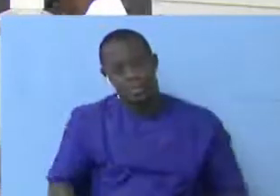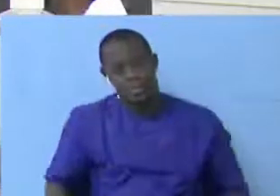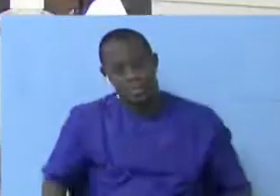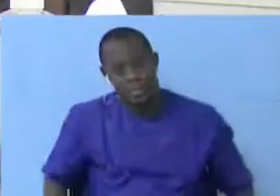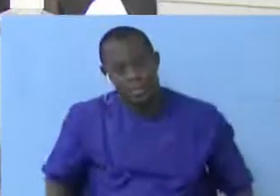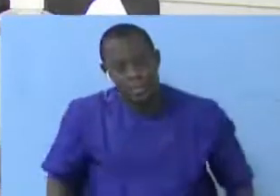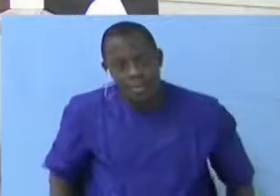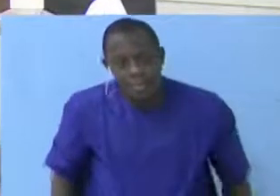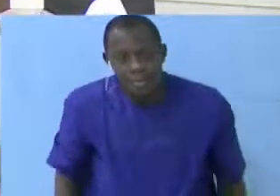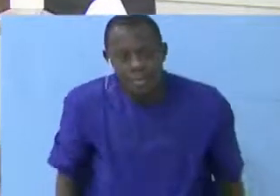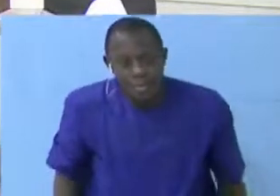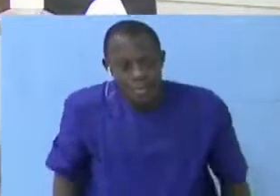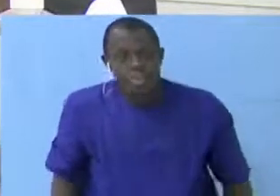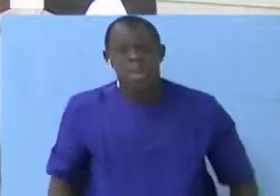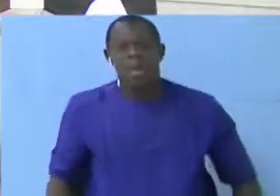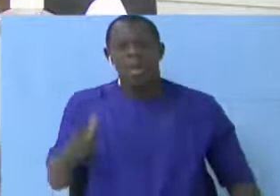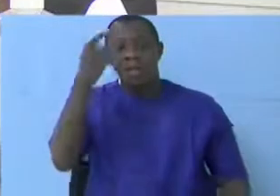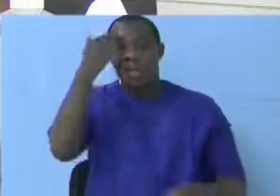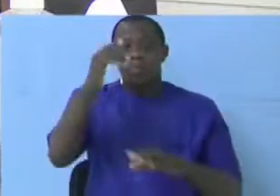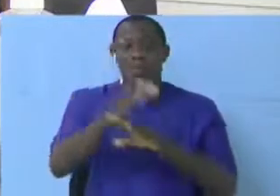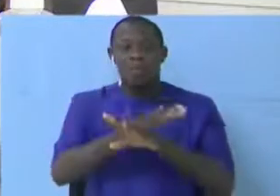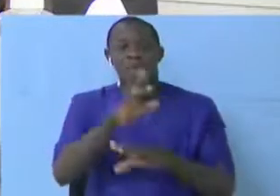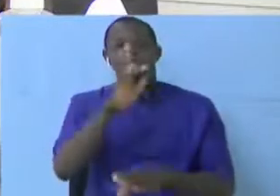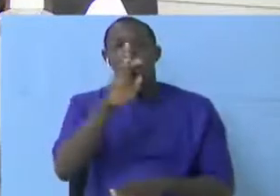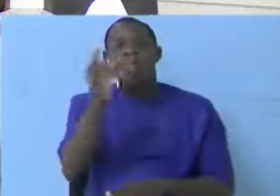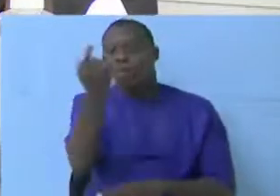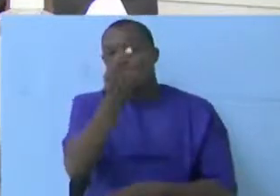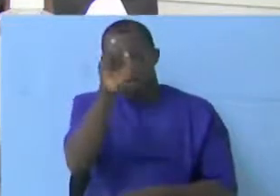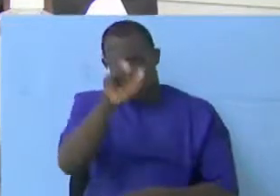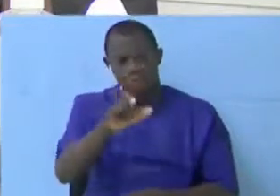Special operation Idrissa Job and Lamin Dabo.